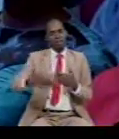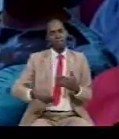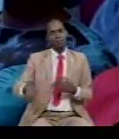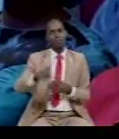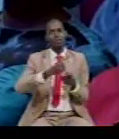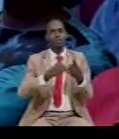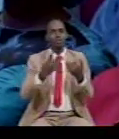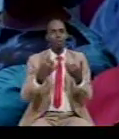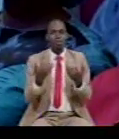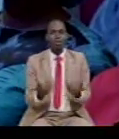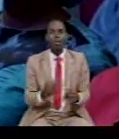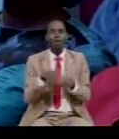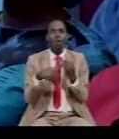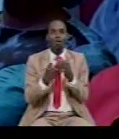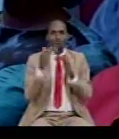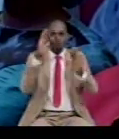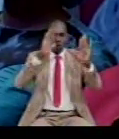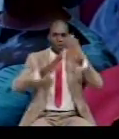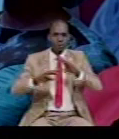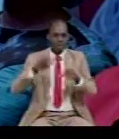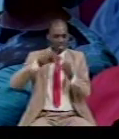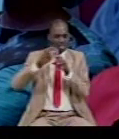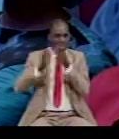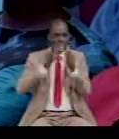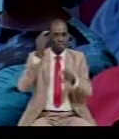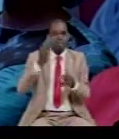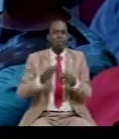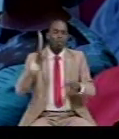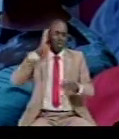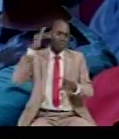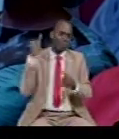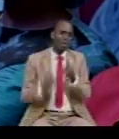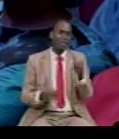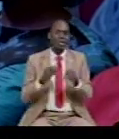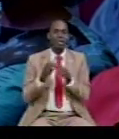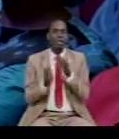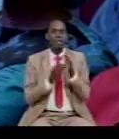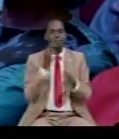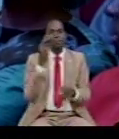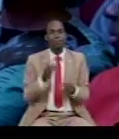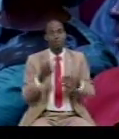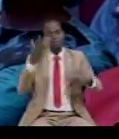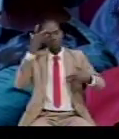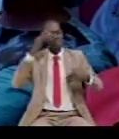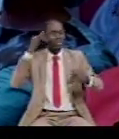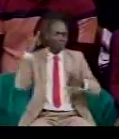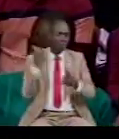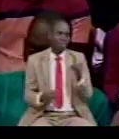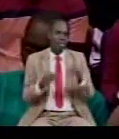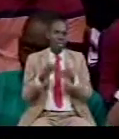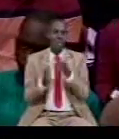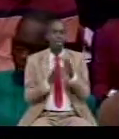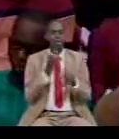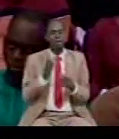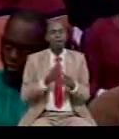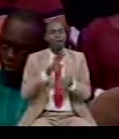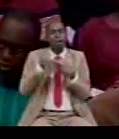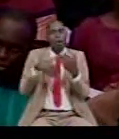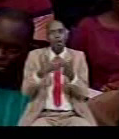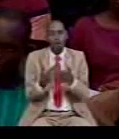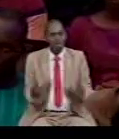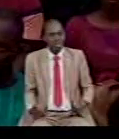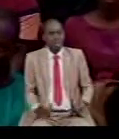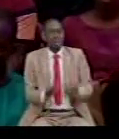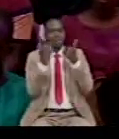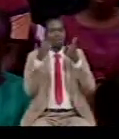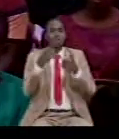your troubles in Jesus' name are over. Sicknesses over, and all the challenges you